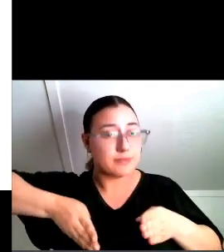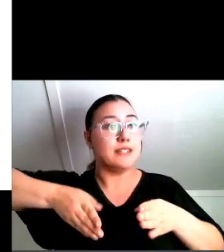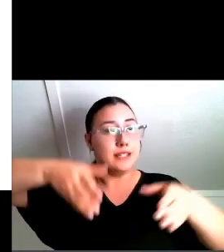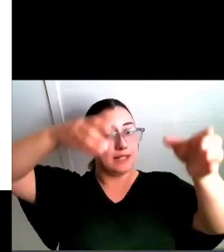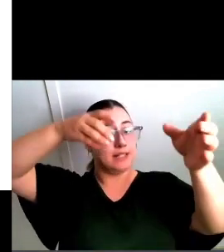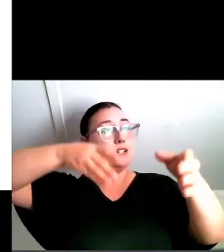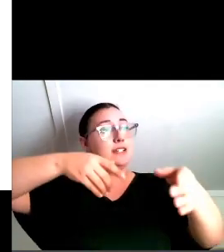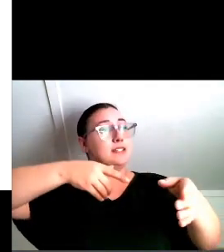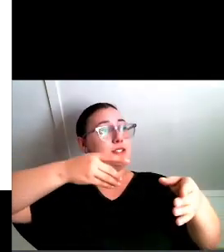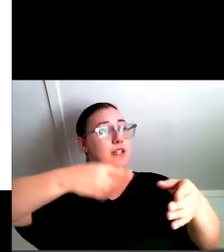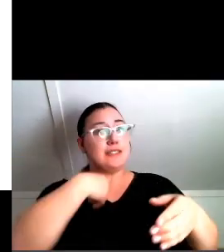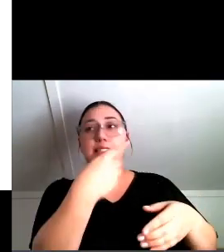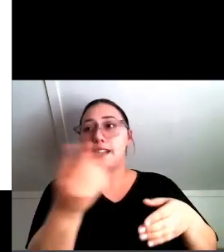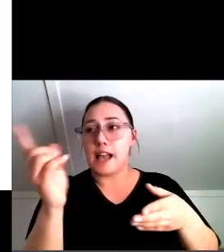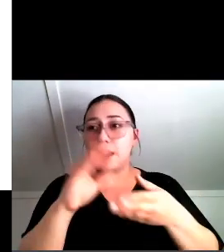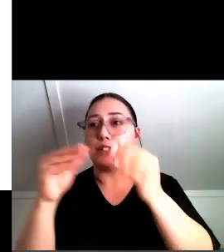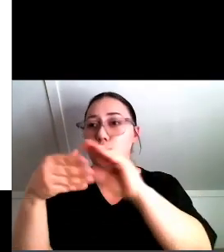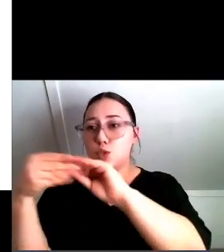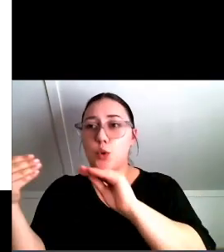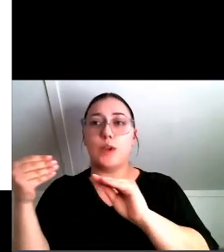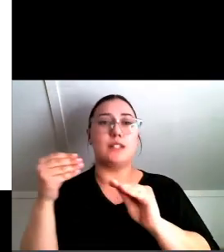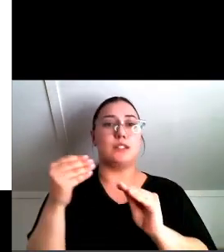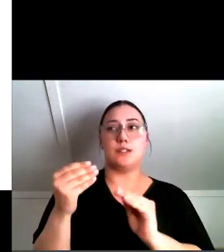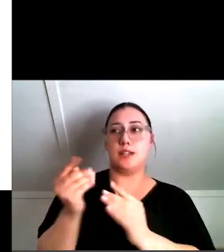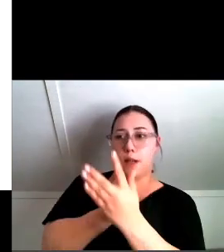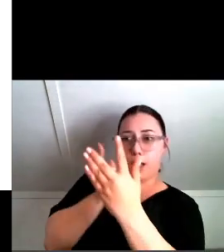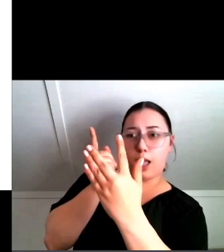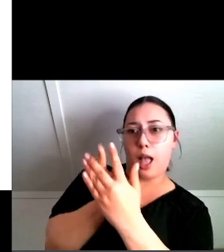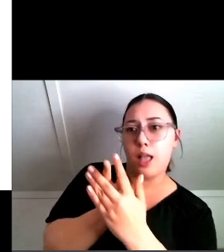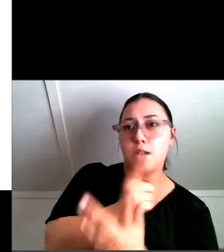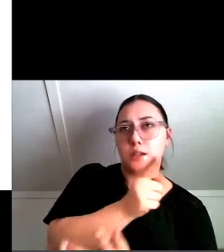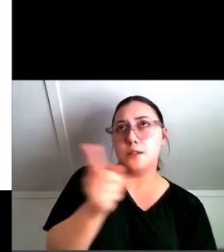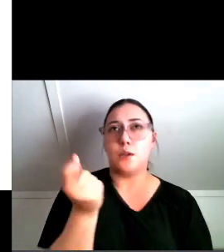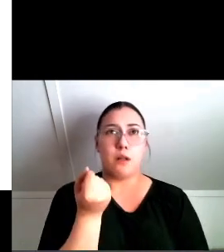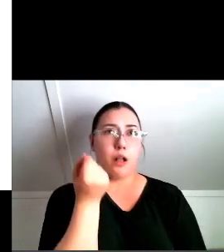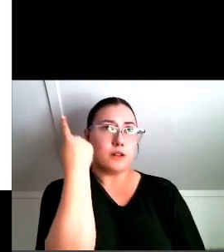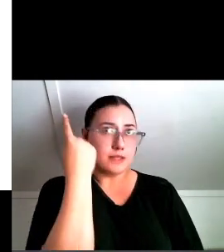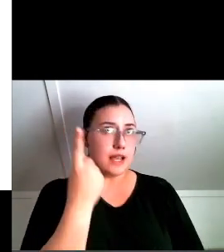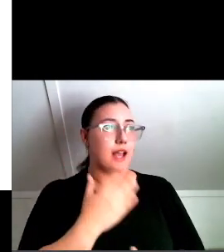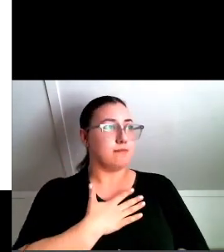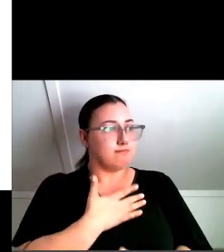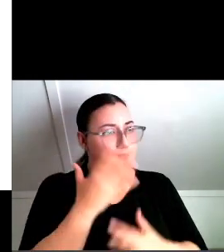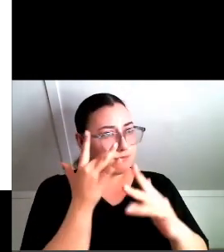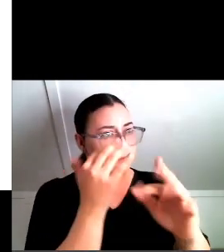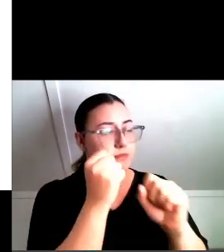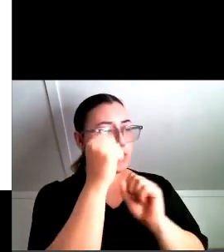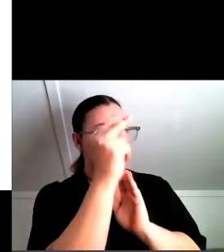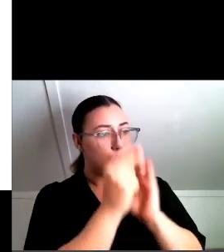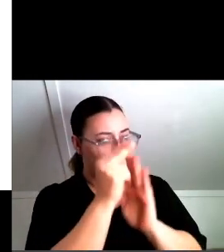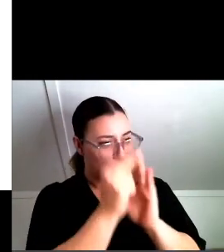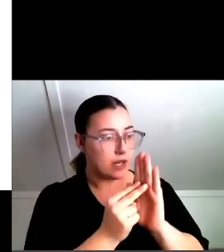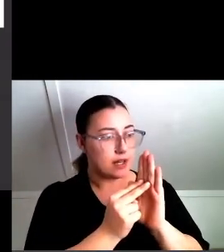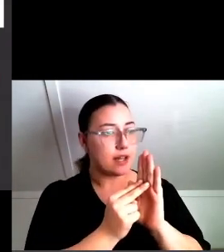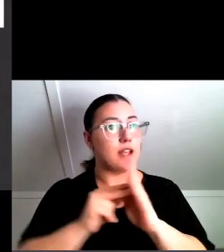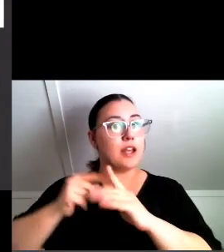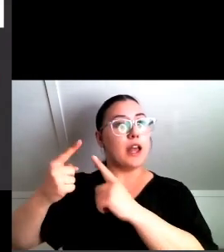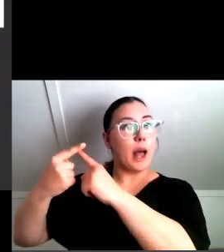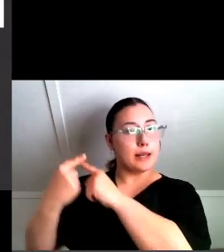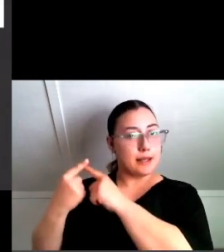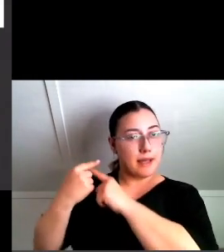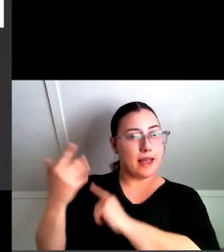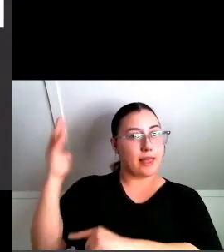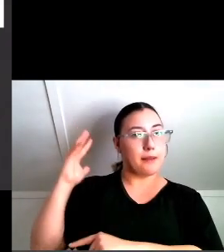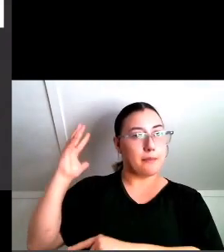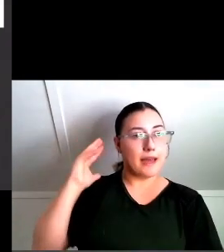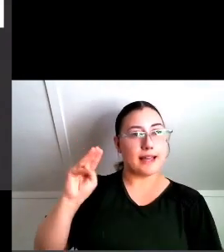need, we have to draw on a wide-ranging methodological toolkit. Now,